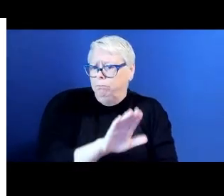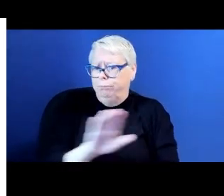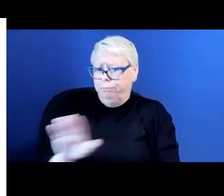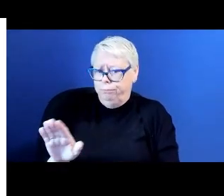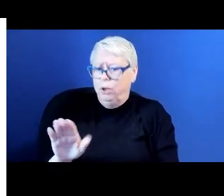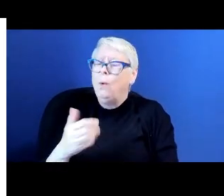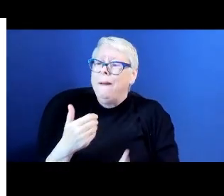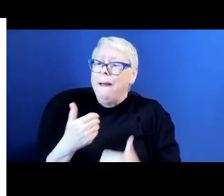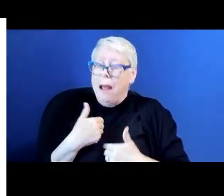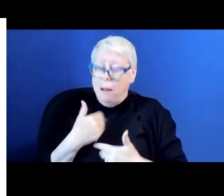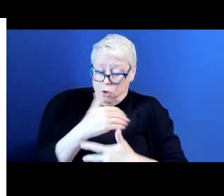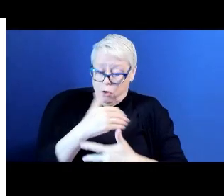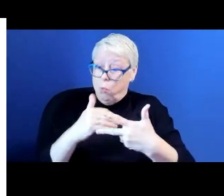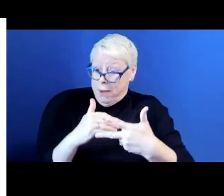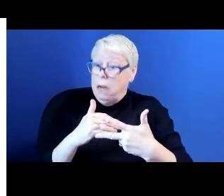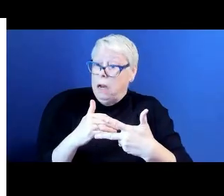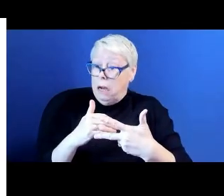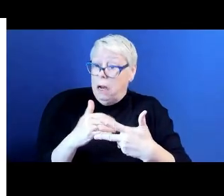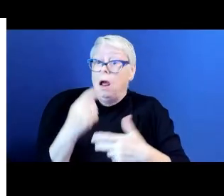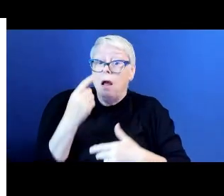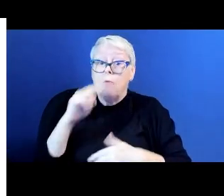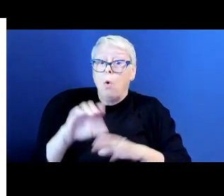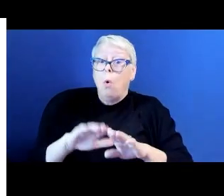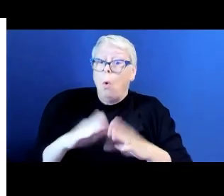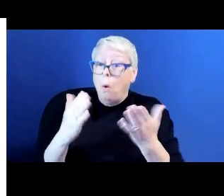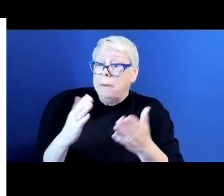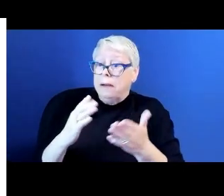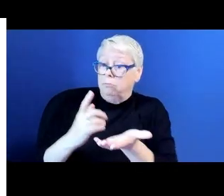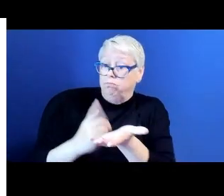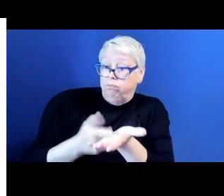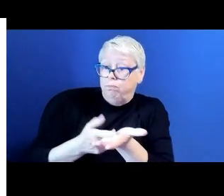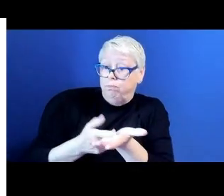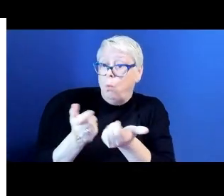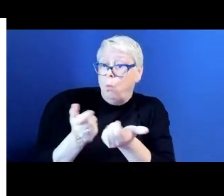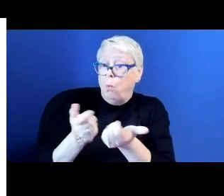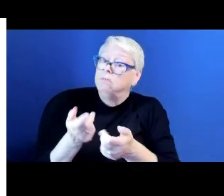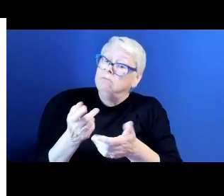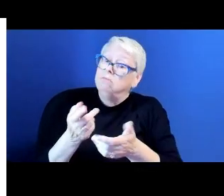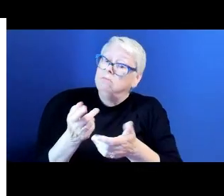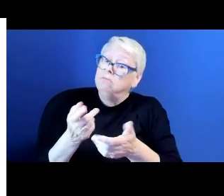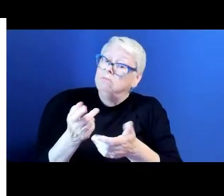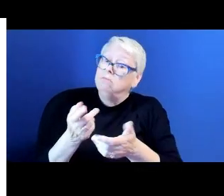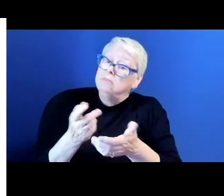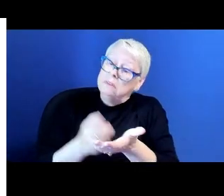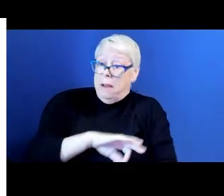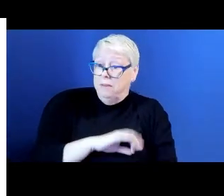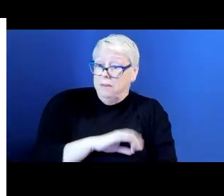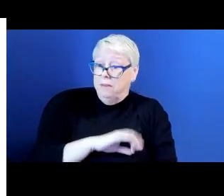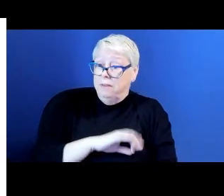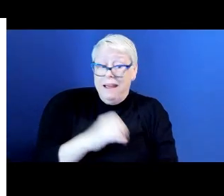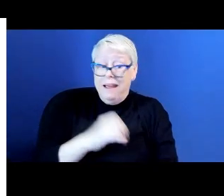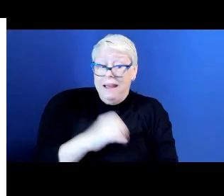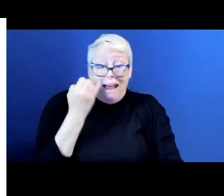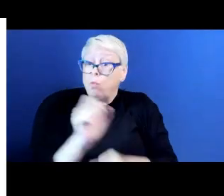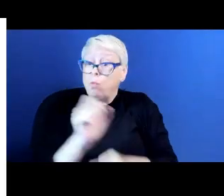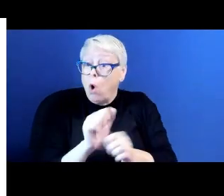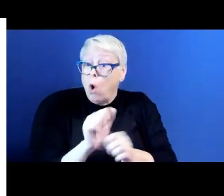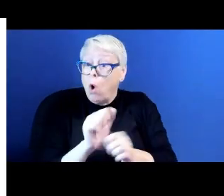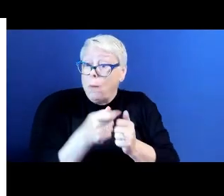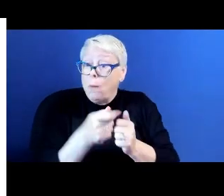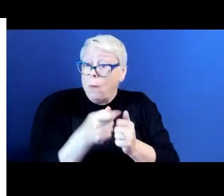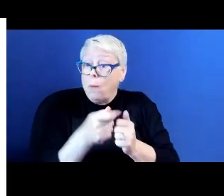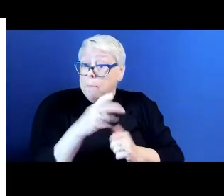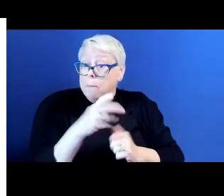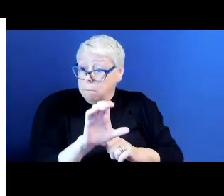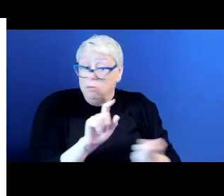and discuss access to benefits. If you are a frontline worker, the first generally takes place